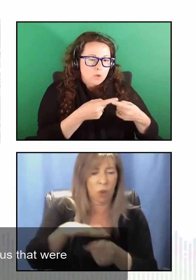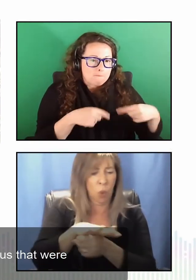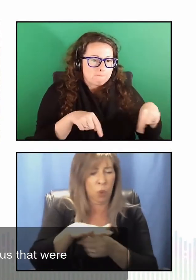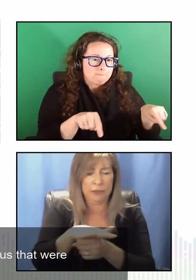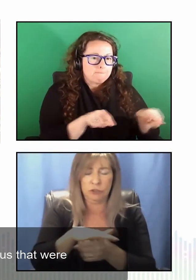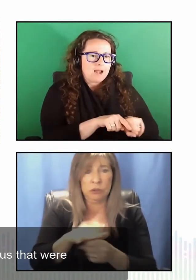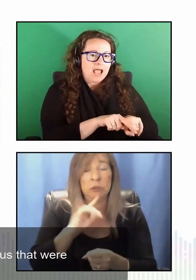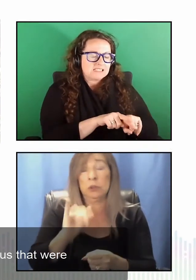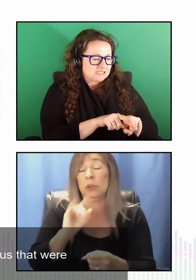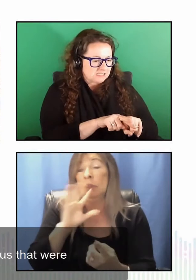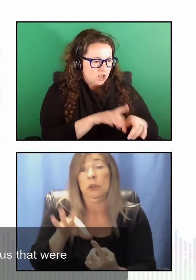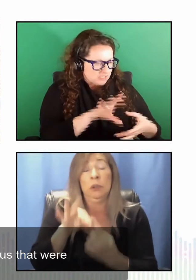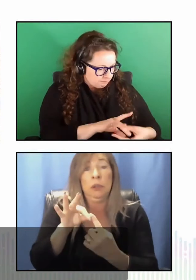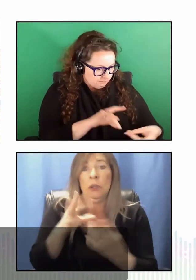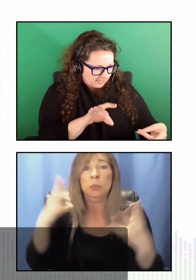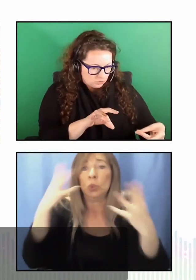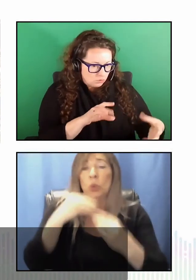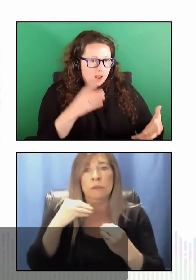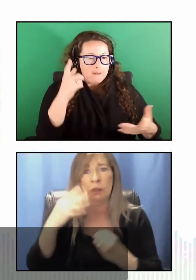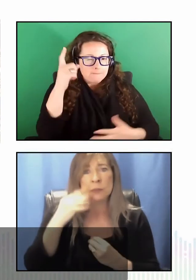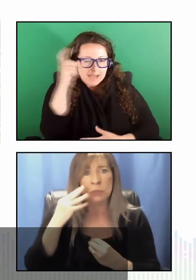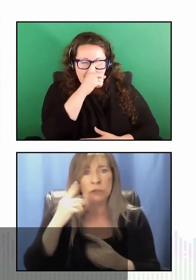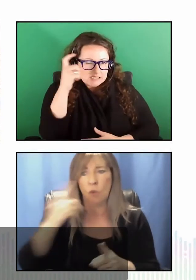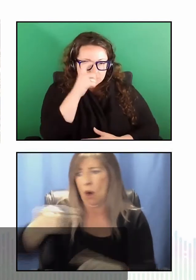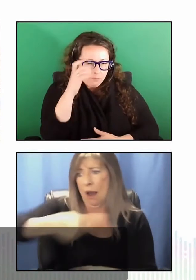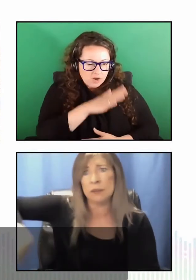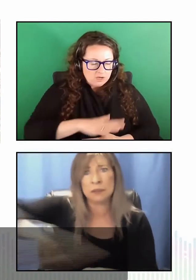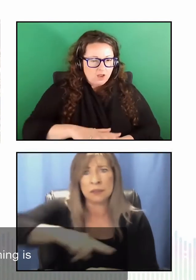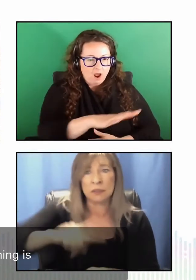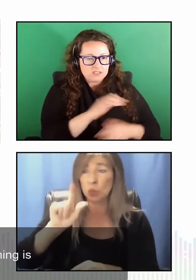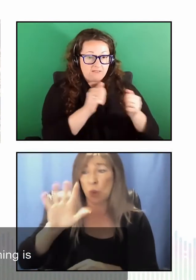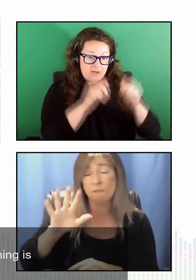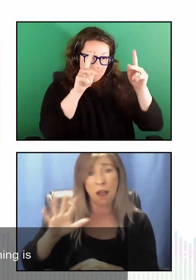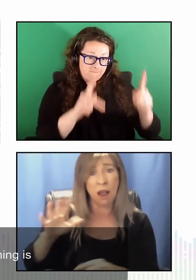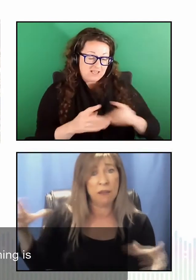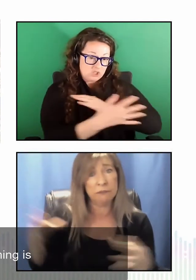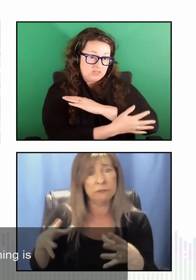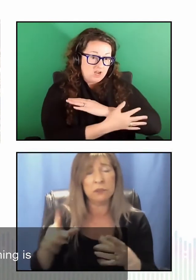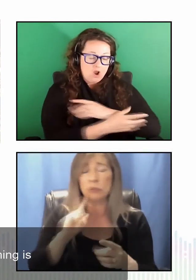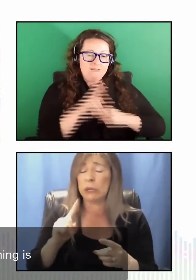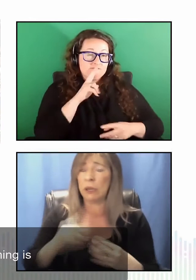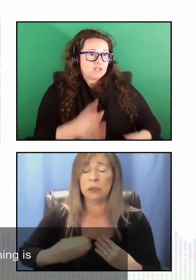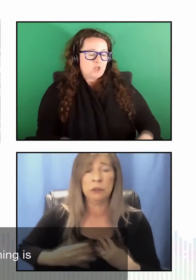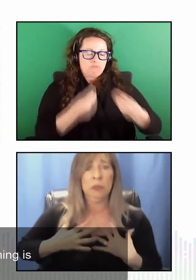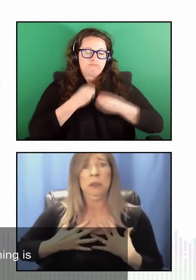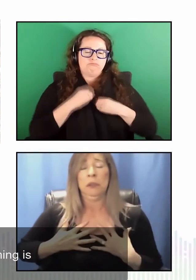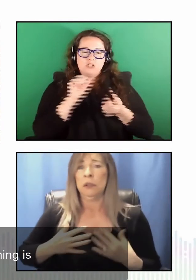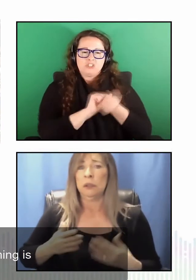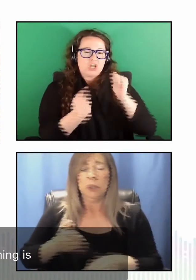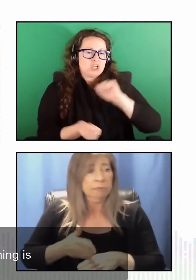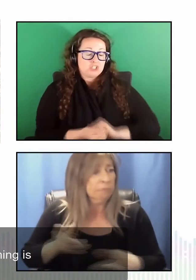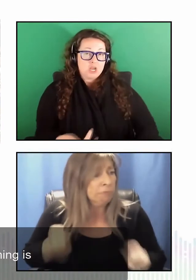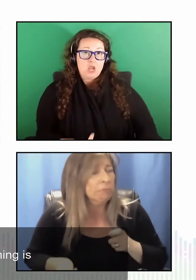experience for all 25 of us that were in that camp. It moved us, it changed us, and more